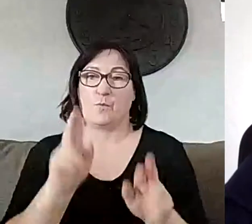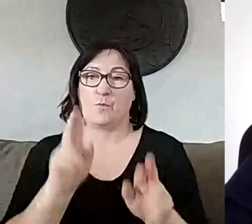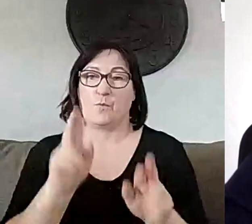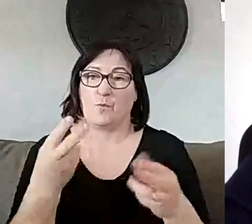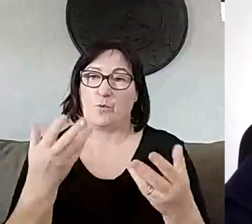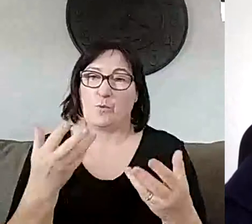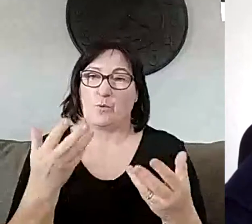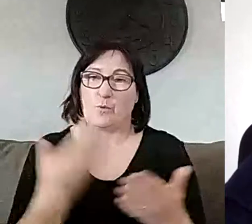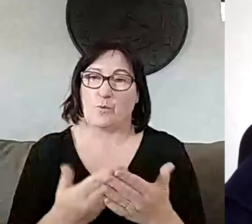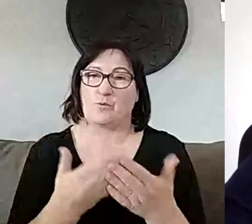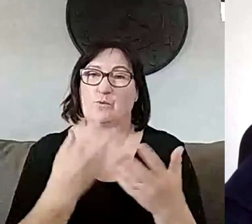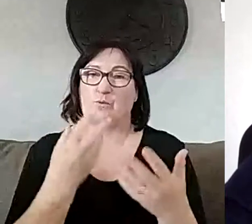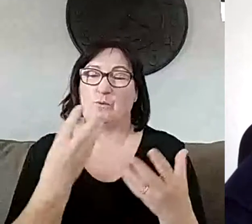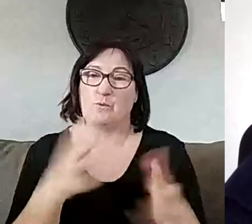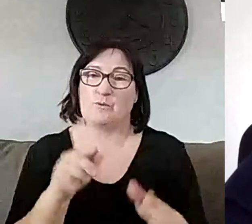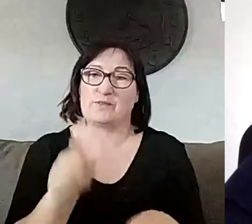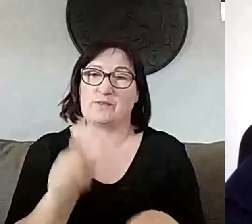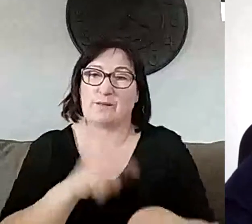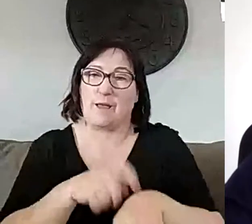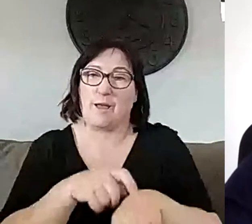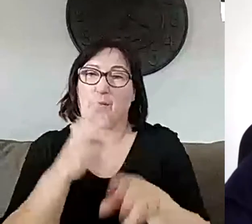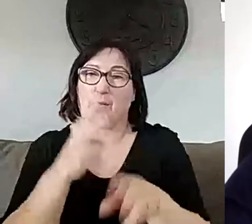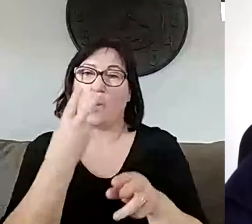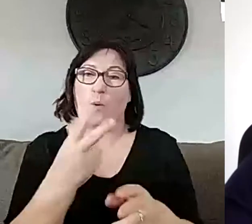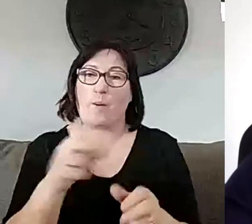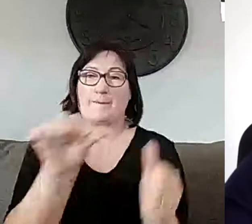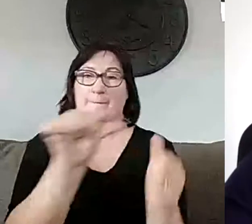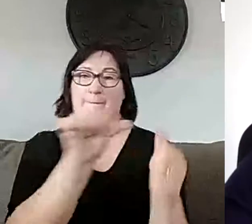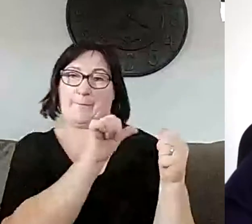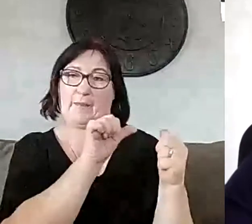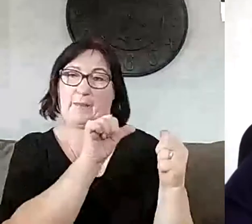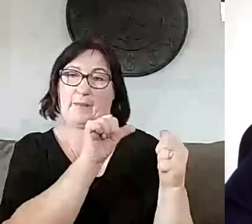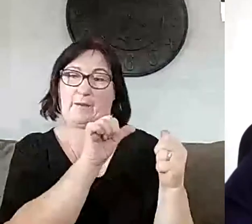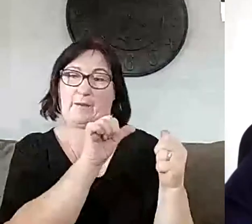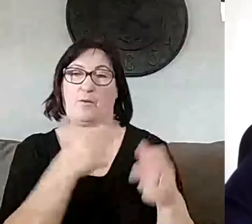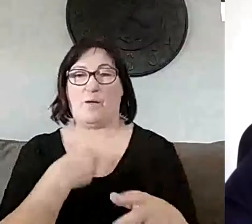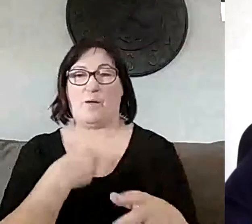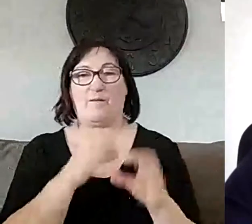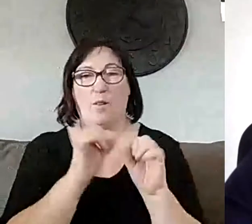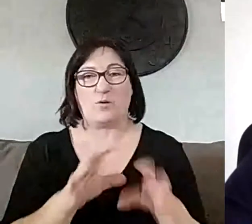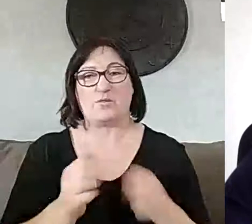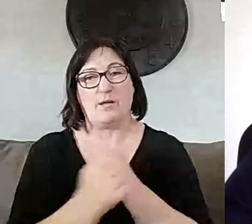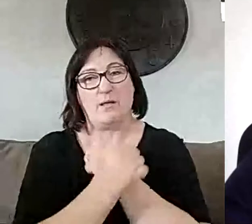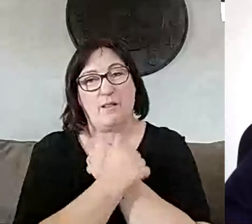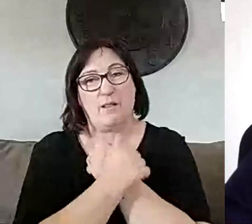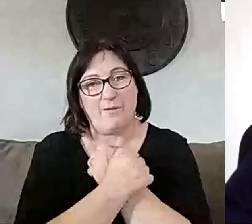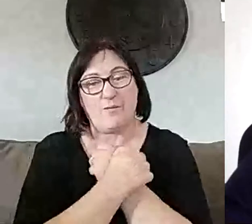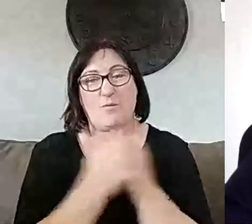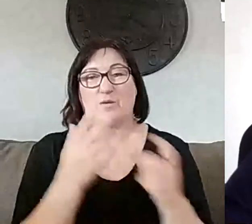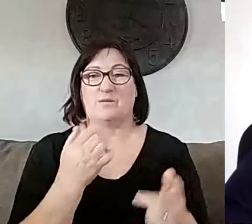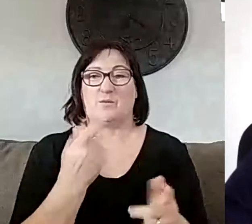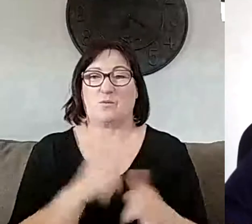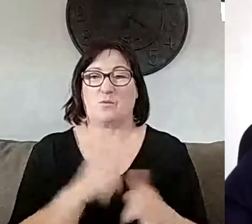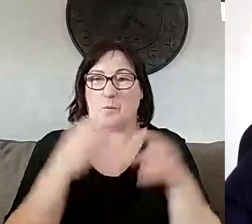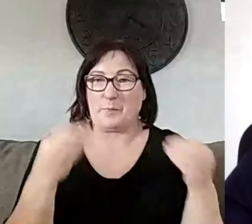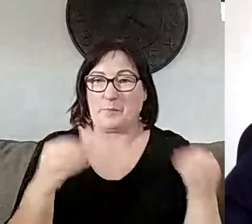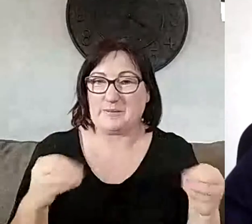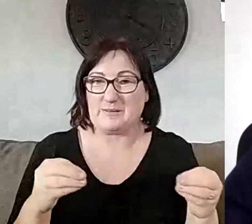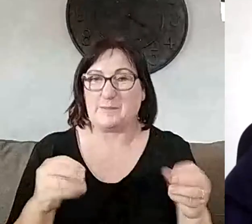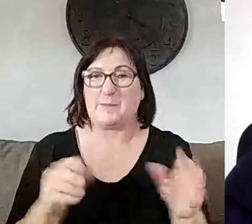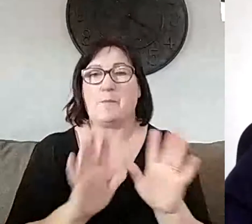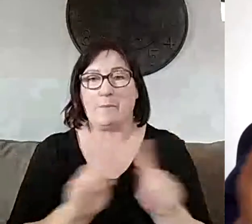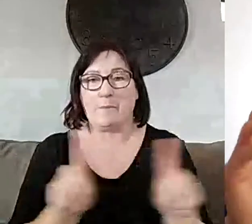hard on small businesses, on families, and we've all lost loved ones. And it's important that we look at how we